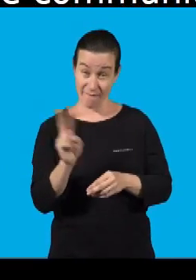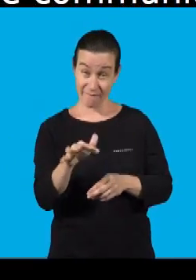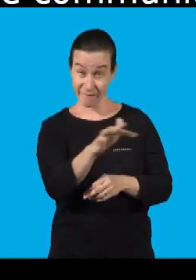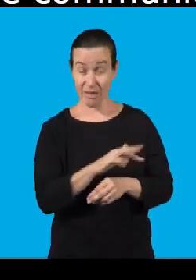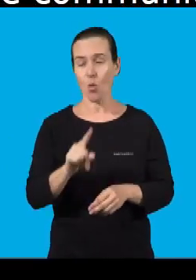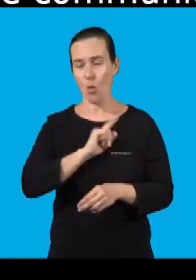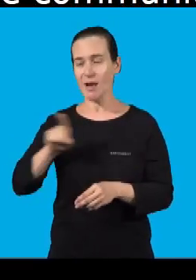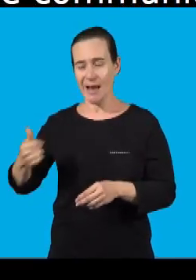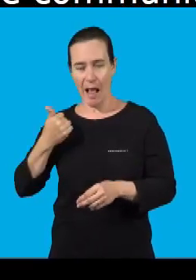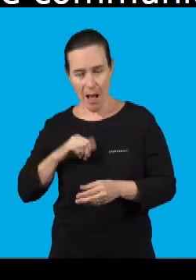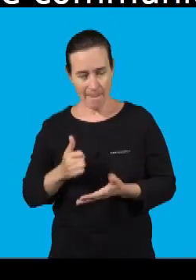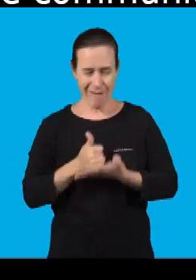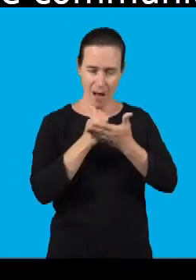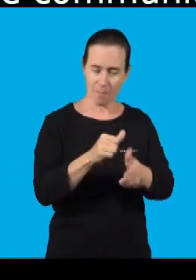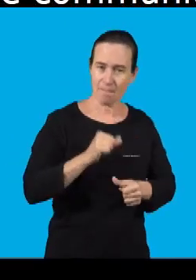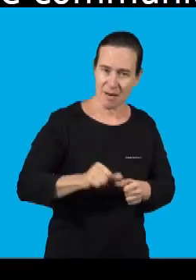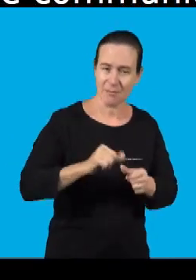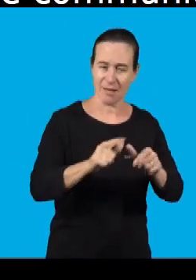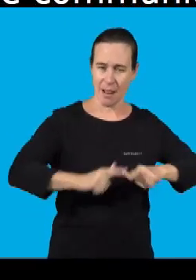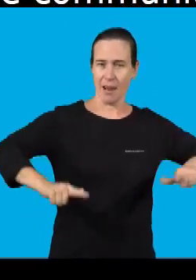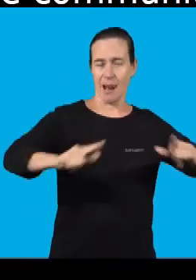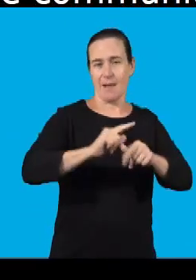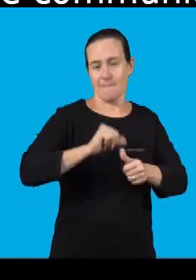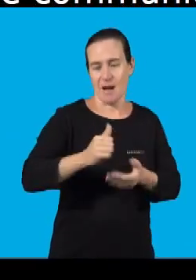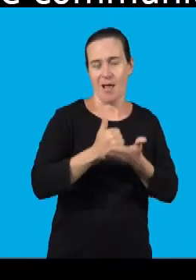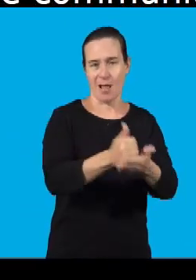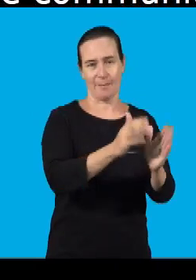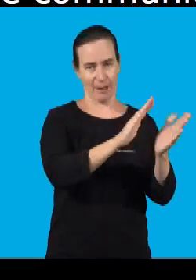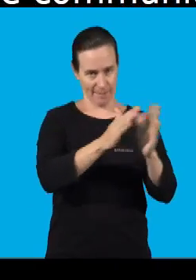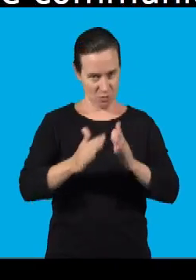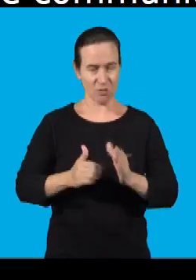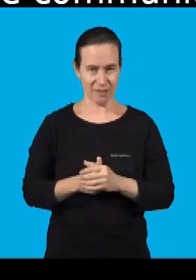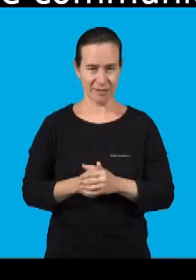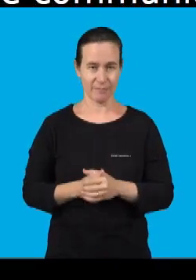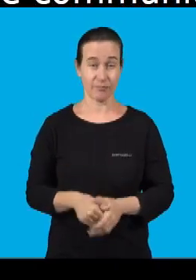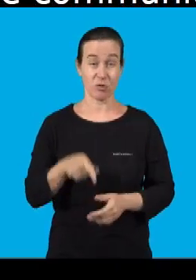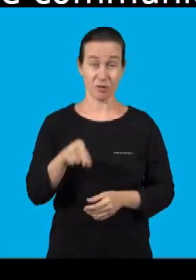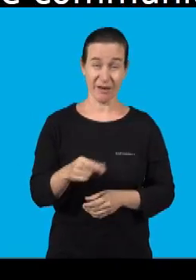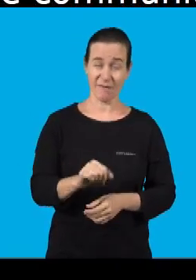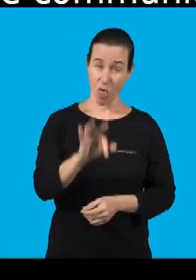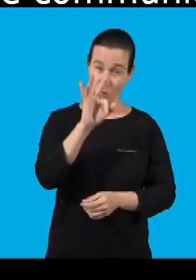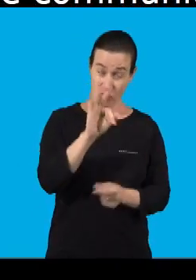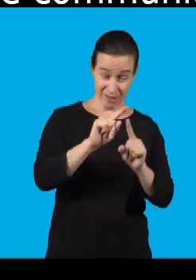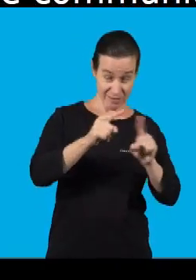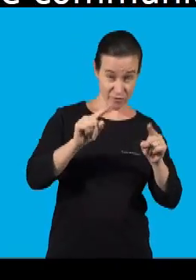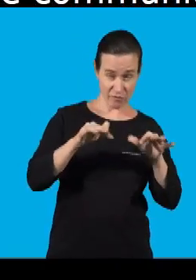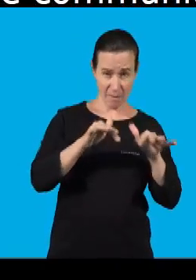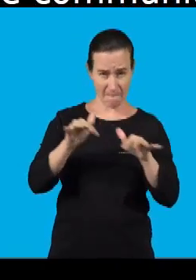the projects to restore the land as well as the community. So can you see in all three of